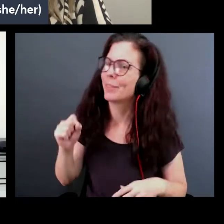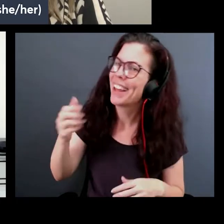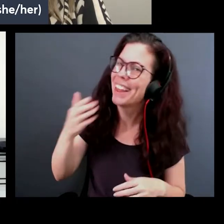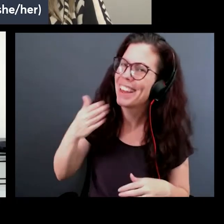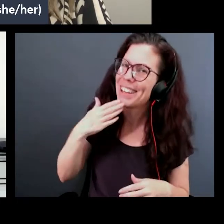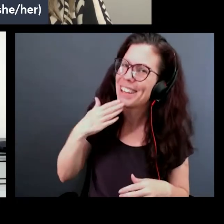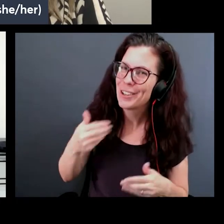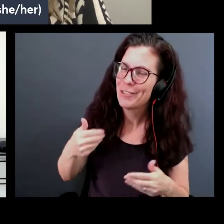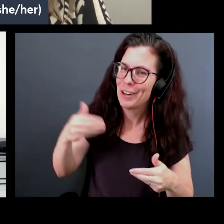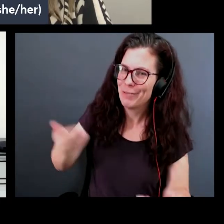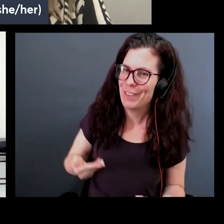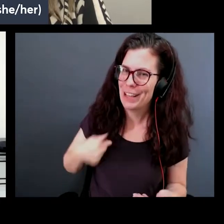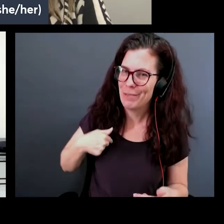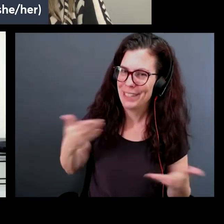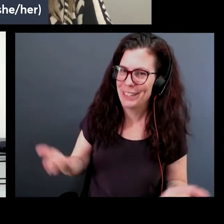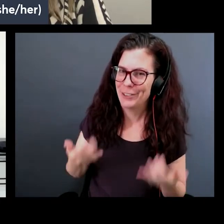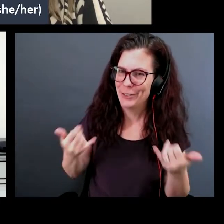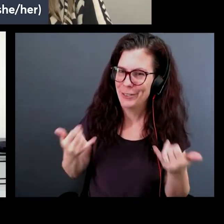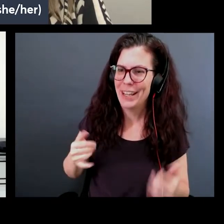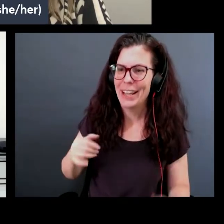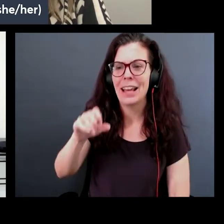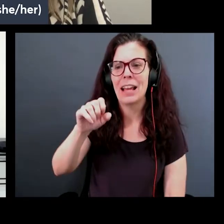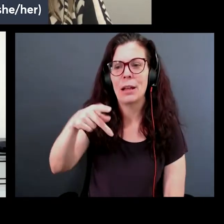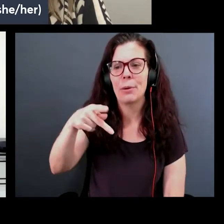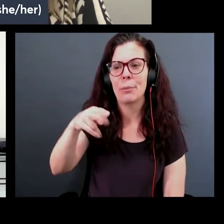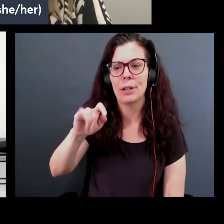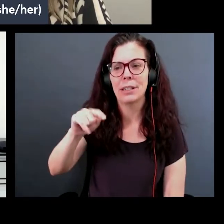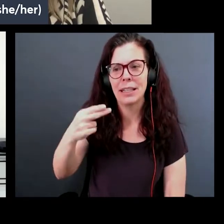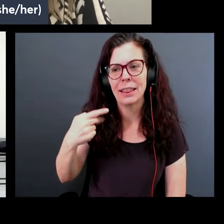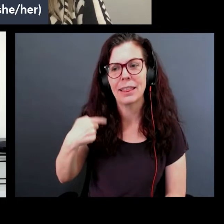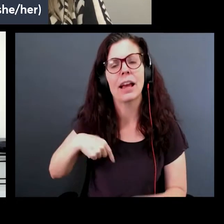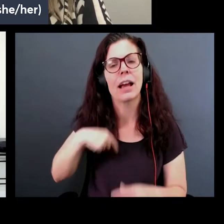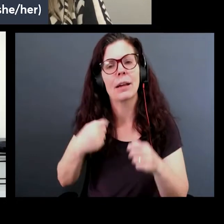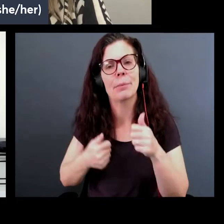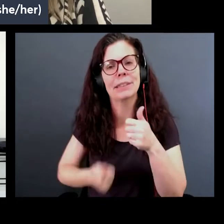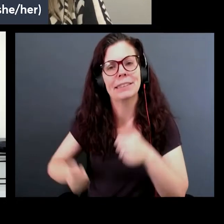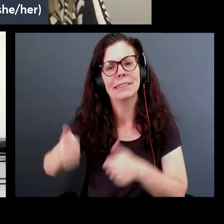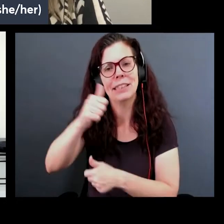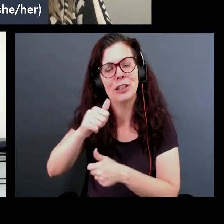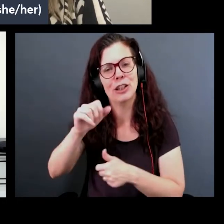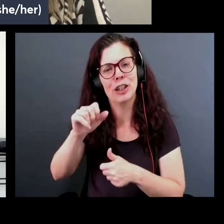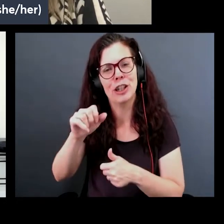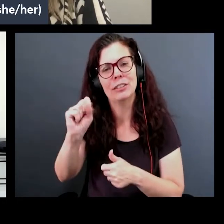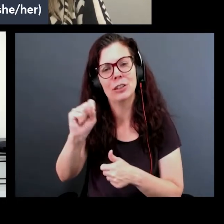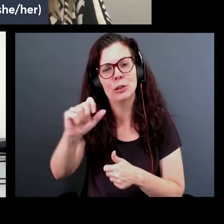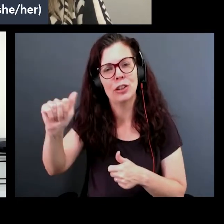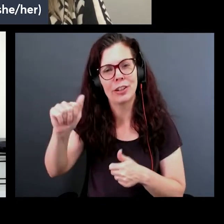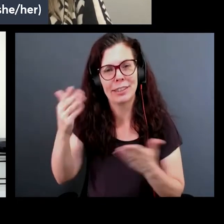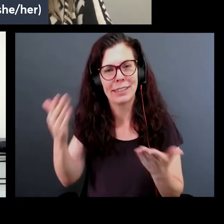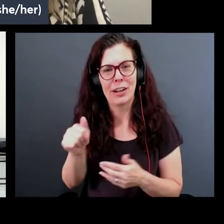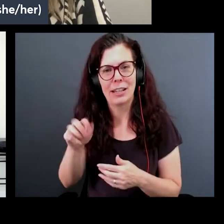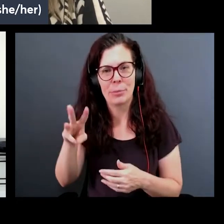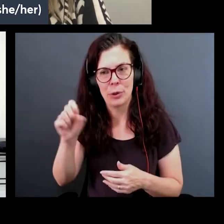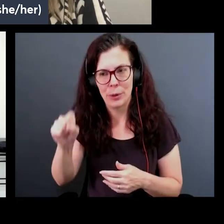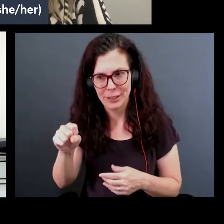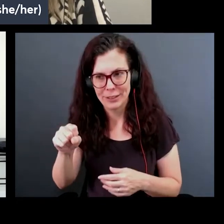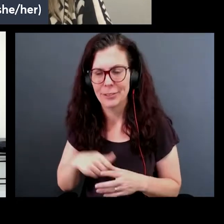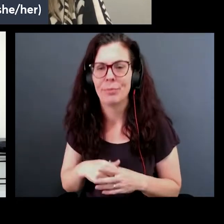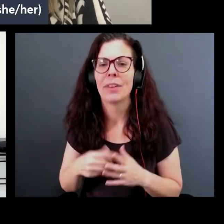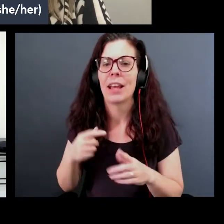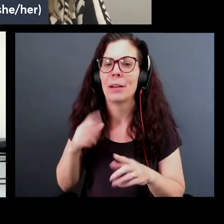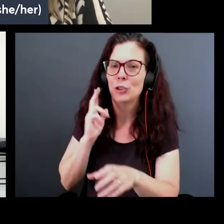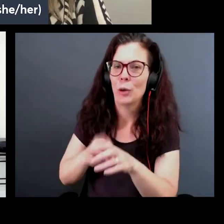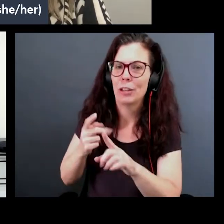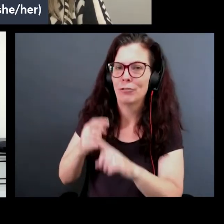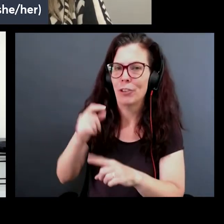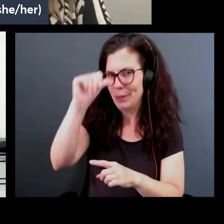a senior solutions architect at AWS, and I'm joining you all from Northern Virginia. Awesome.